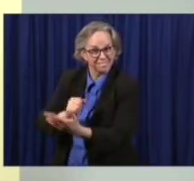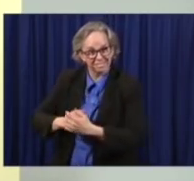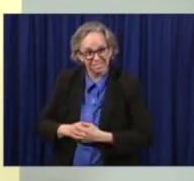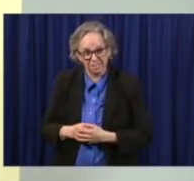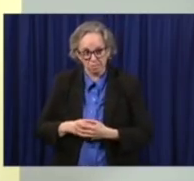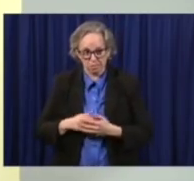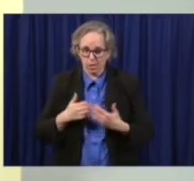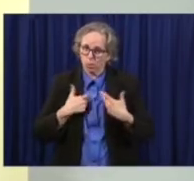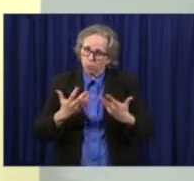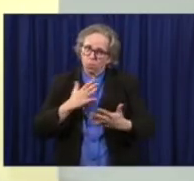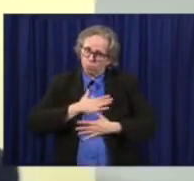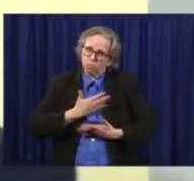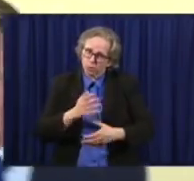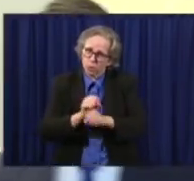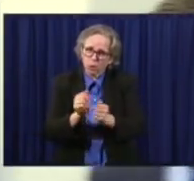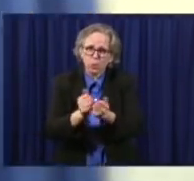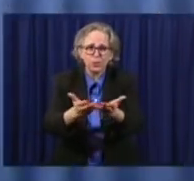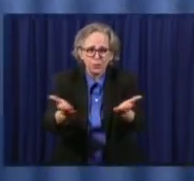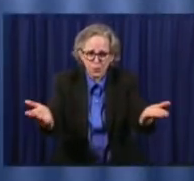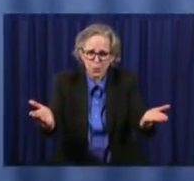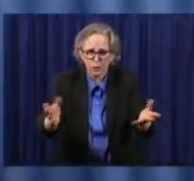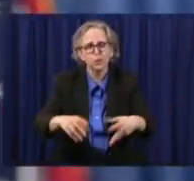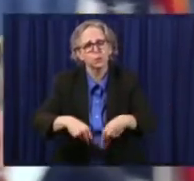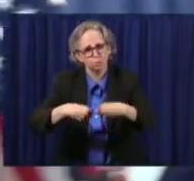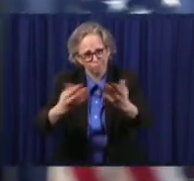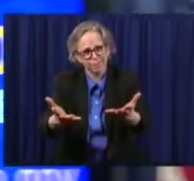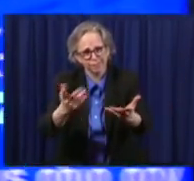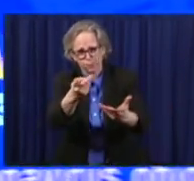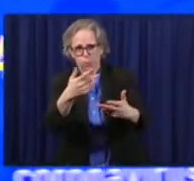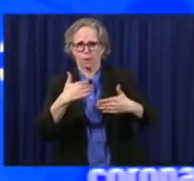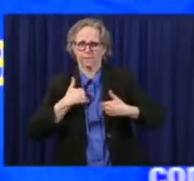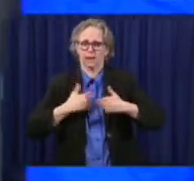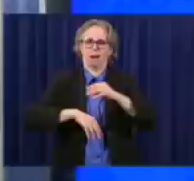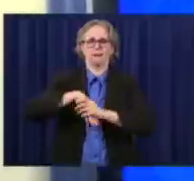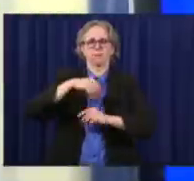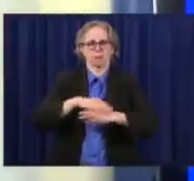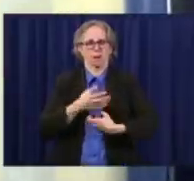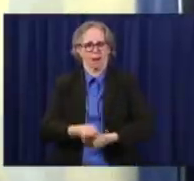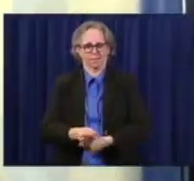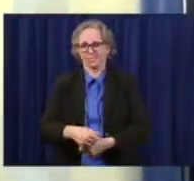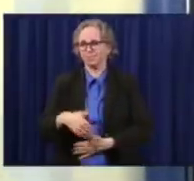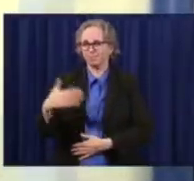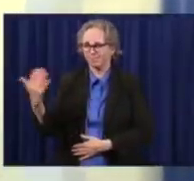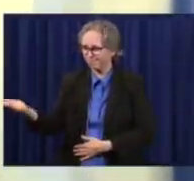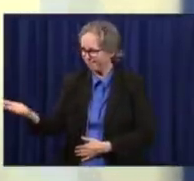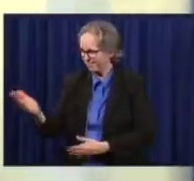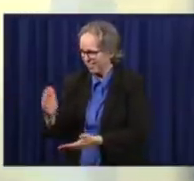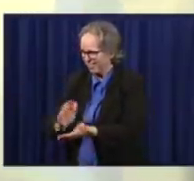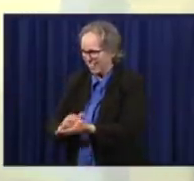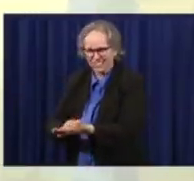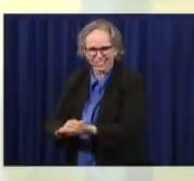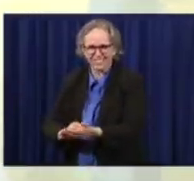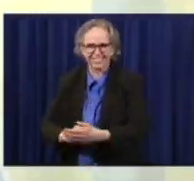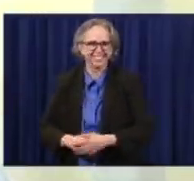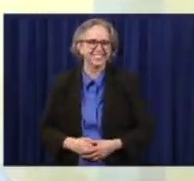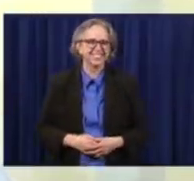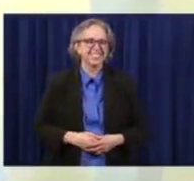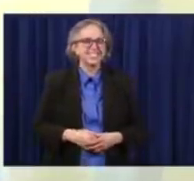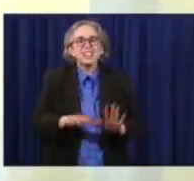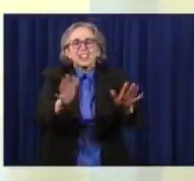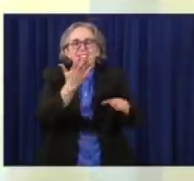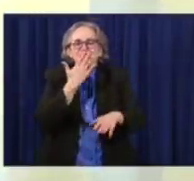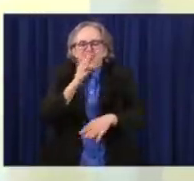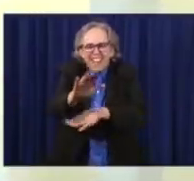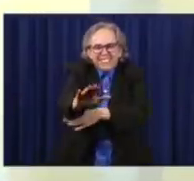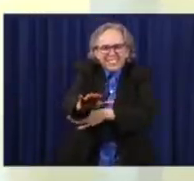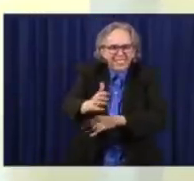do just that. Governor? Thanks, John. Dr. Acton. Thank you. Thank you both. Good afternoon, everyone. I'll start with